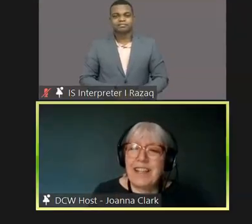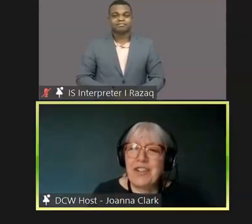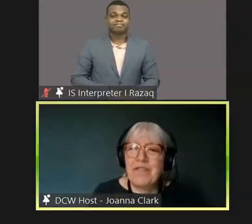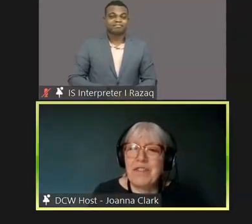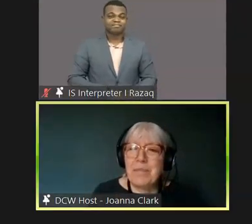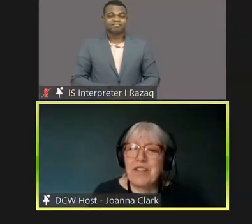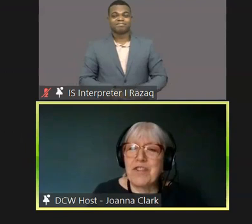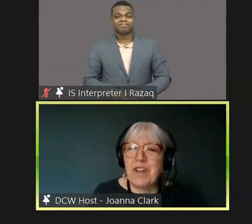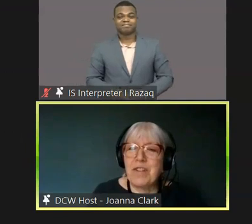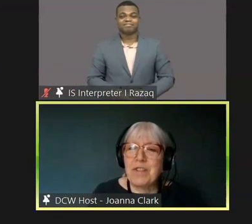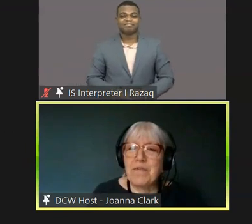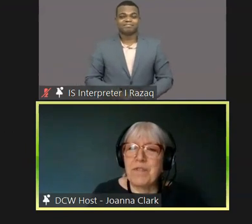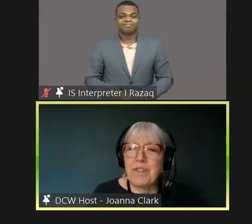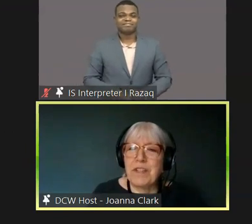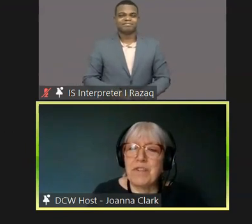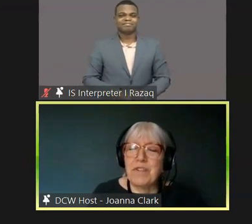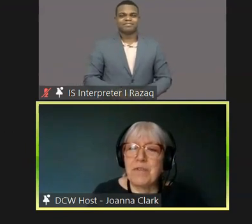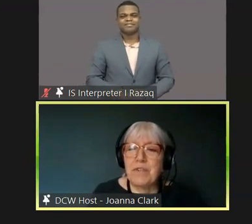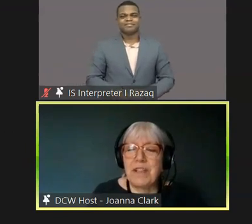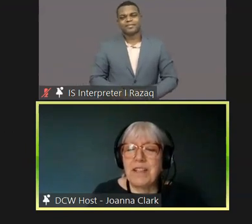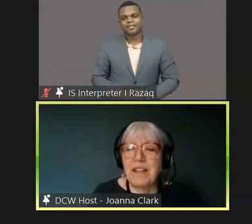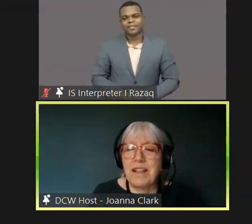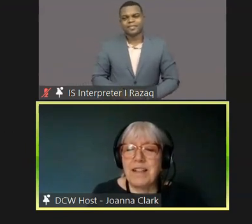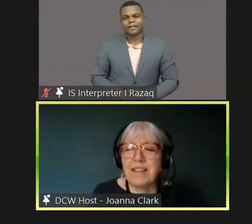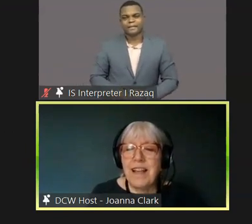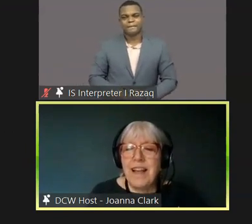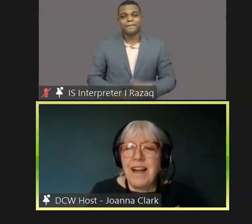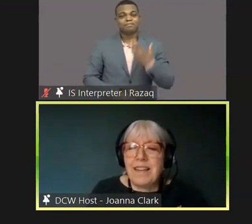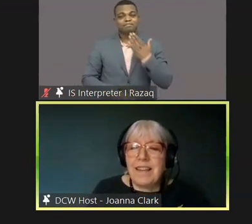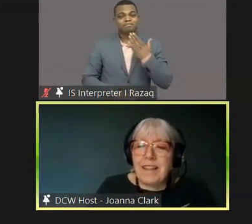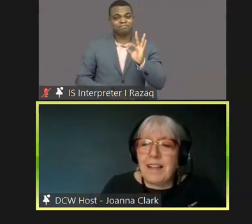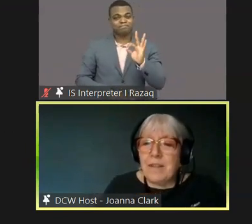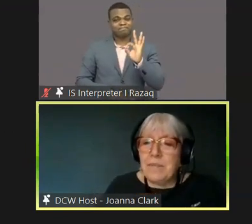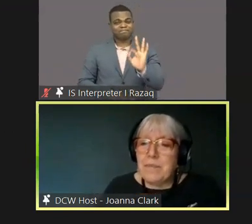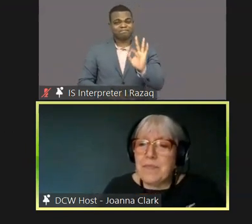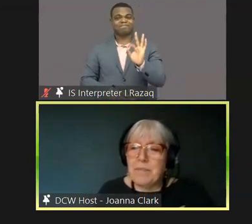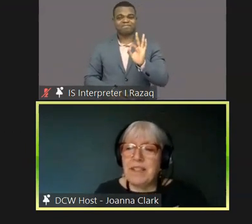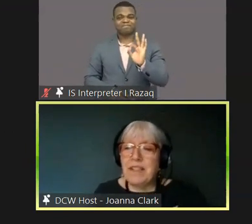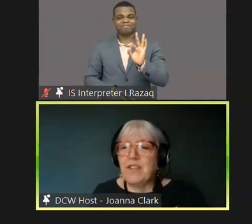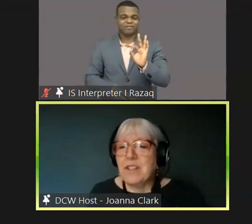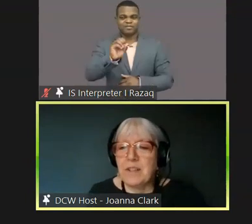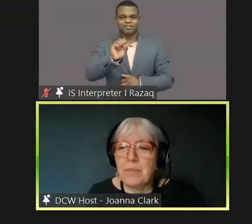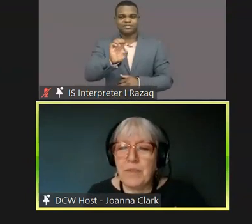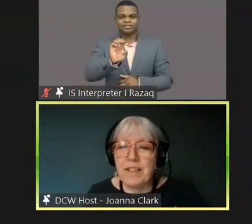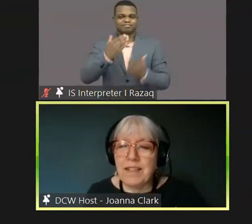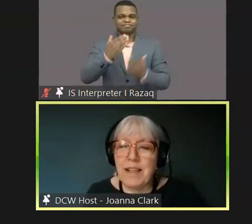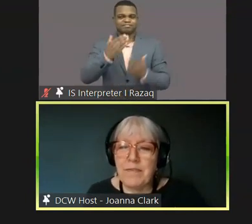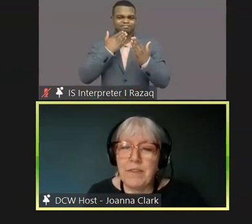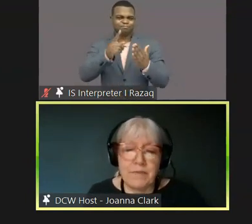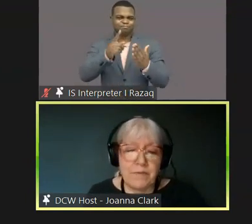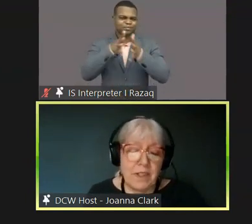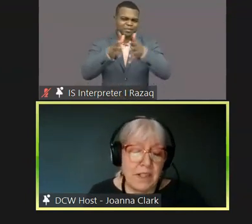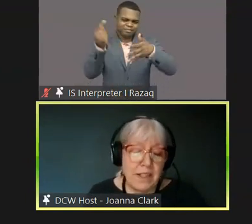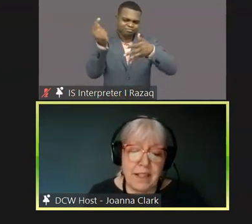Great. Thank you very much, Rose, for all your insights. I think some really interesting points